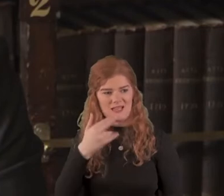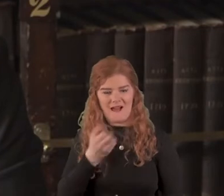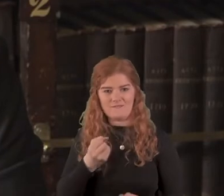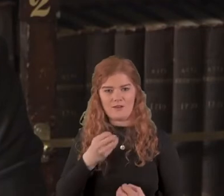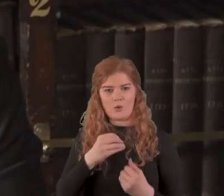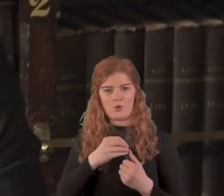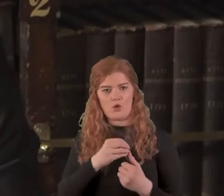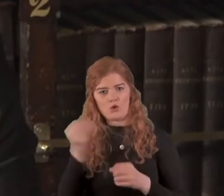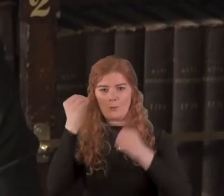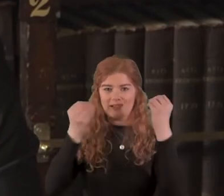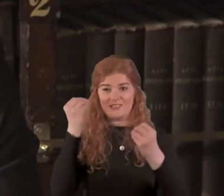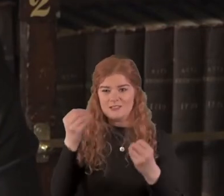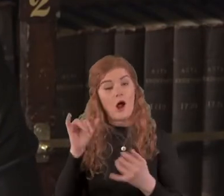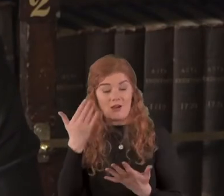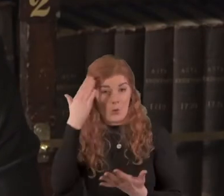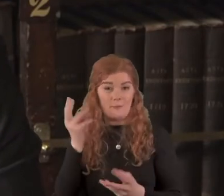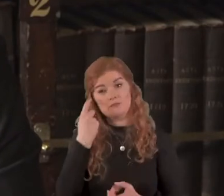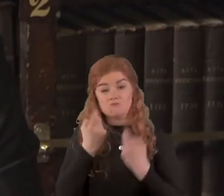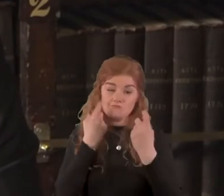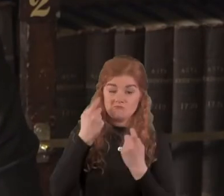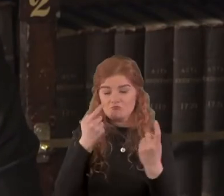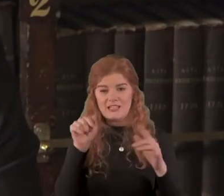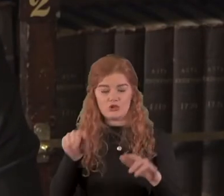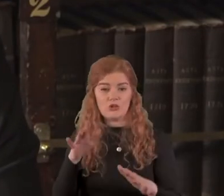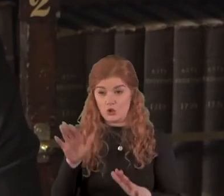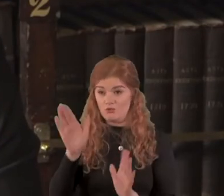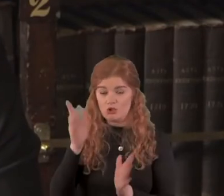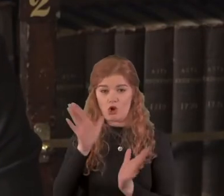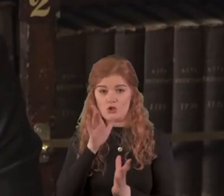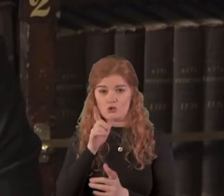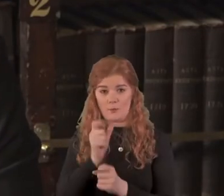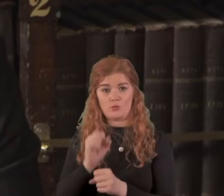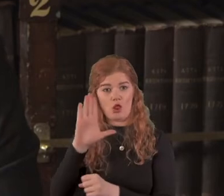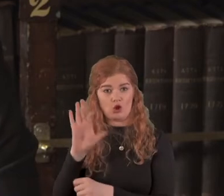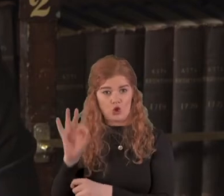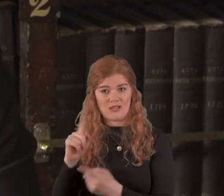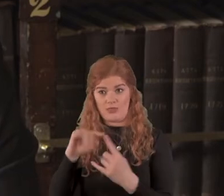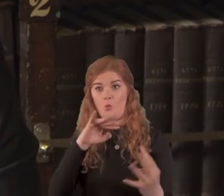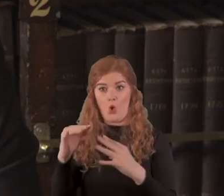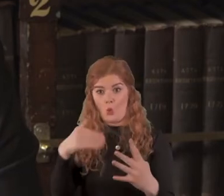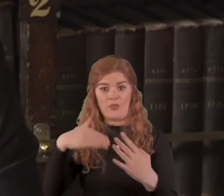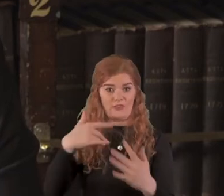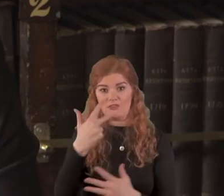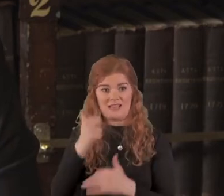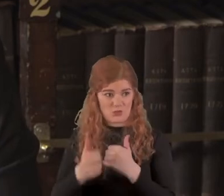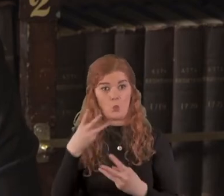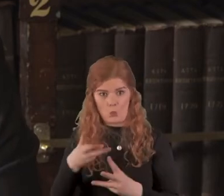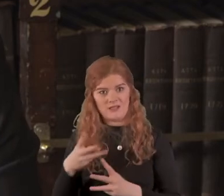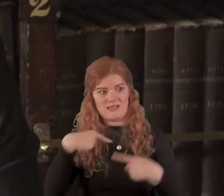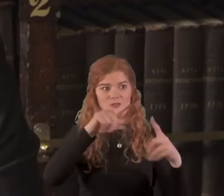alternative, and we're going to get a bit speculative here. You spoke about Lloyd George and the war, and war within 3 days, an immediate and terrible